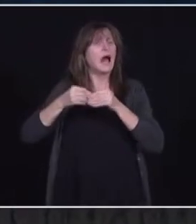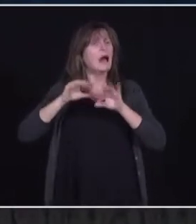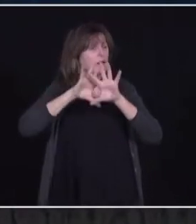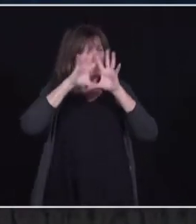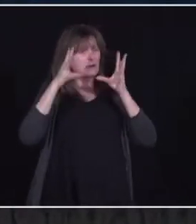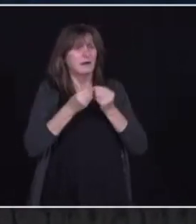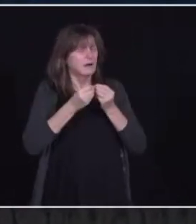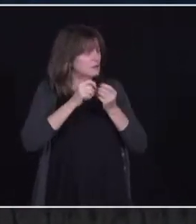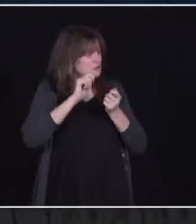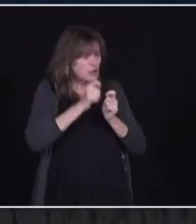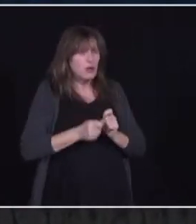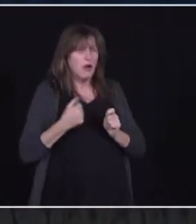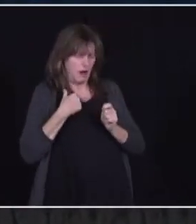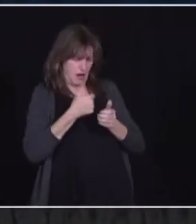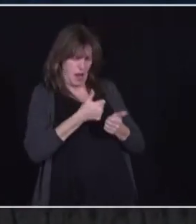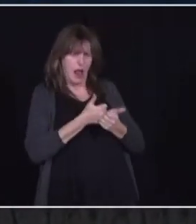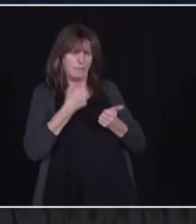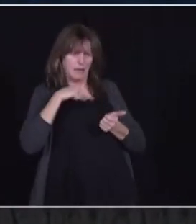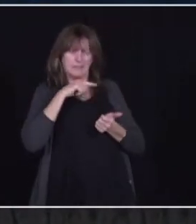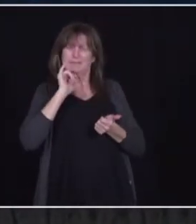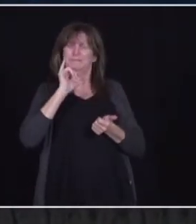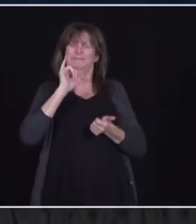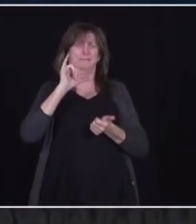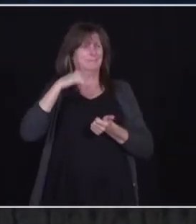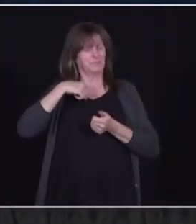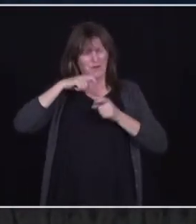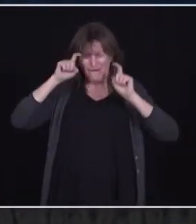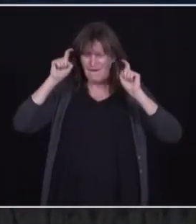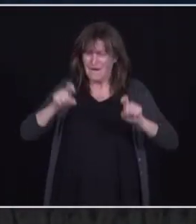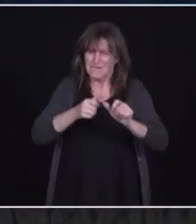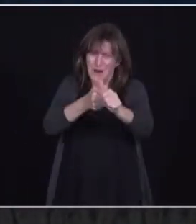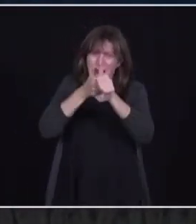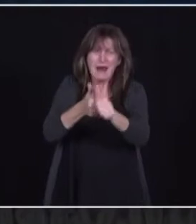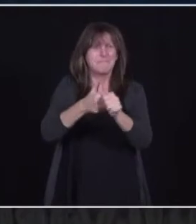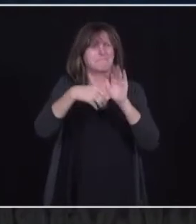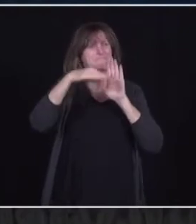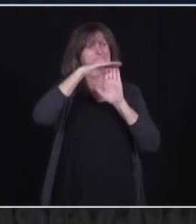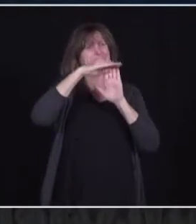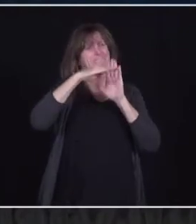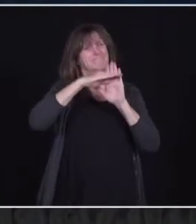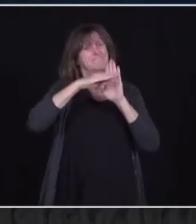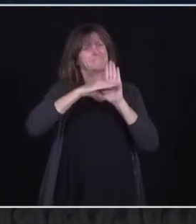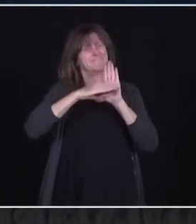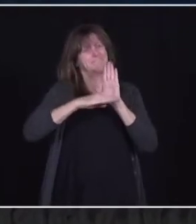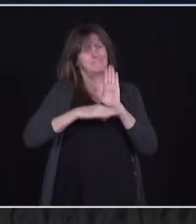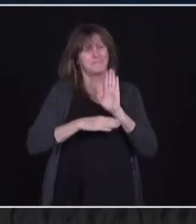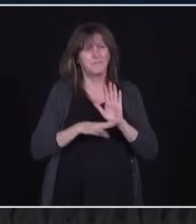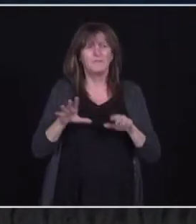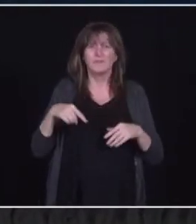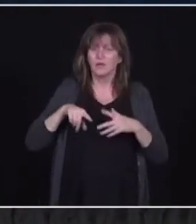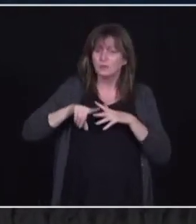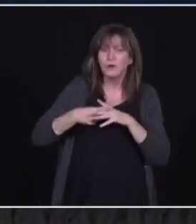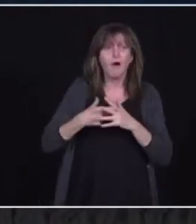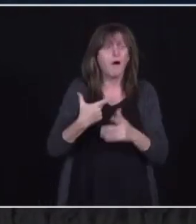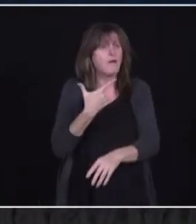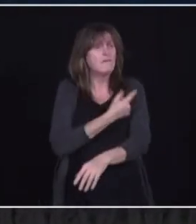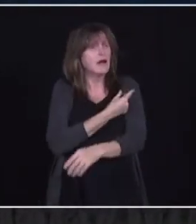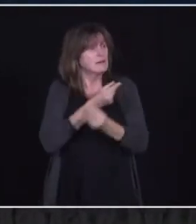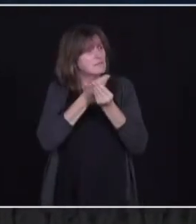vigilant. As we begin to roll out vaccines, we can't take anything for granted. Please keep up the